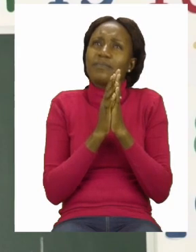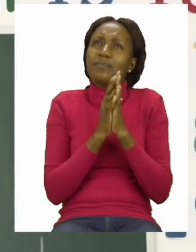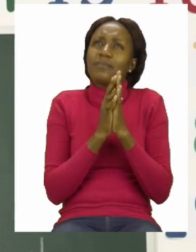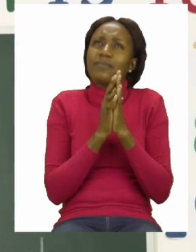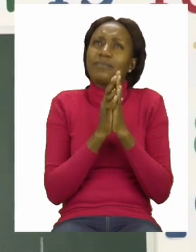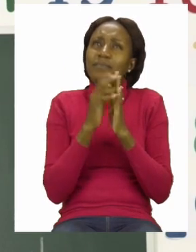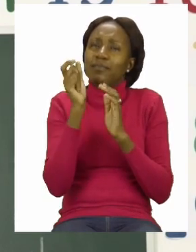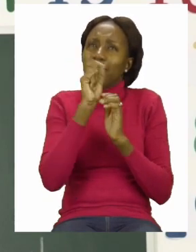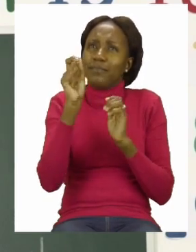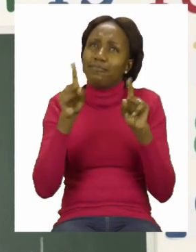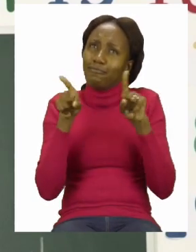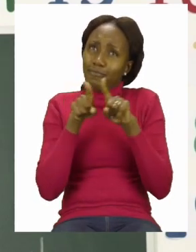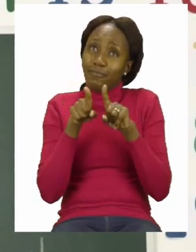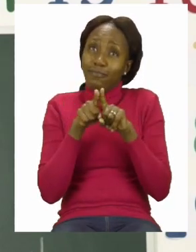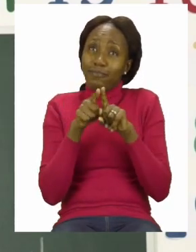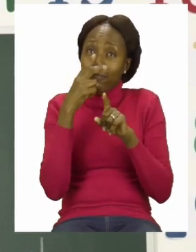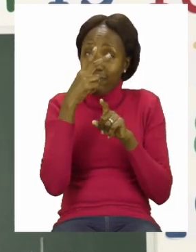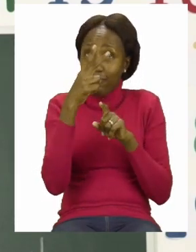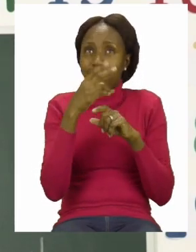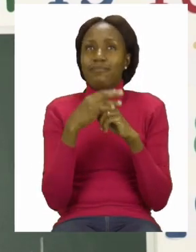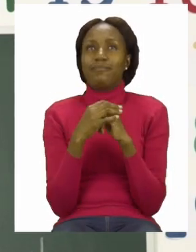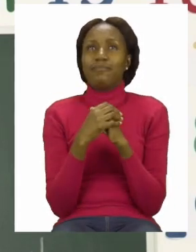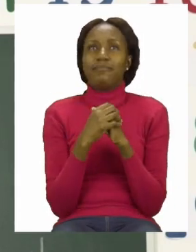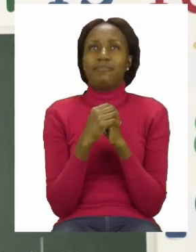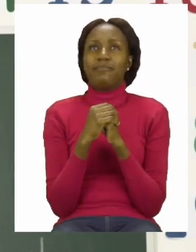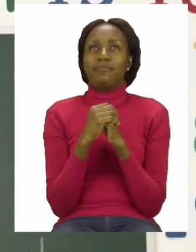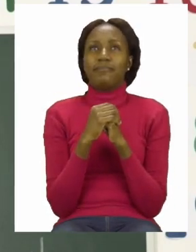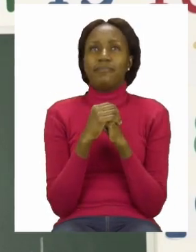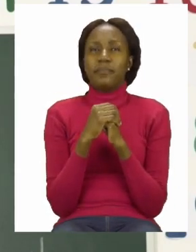well. Let's try again before we write.